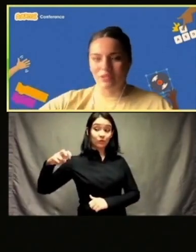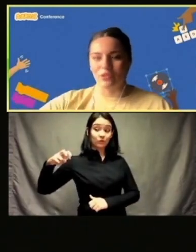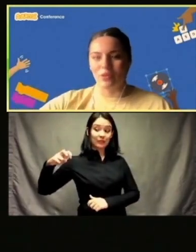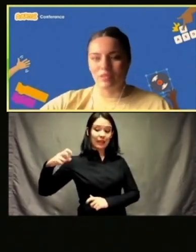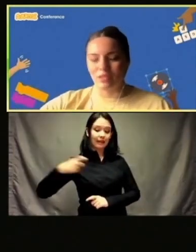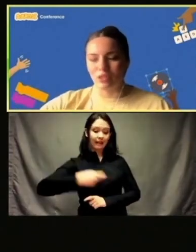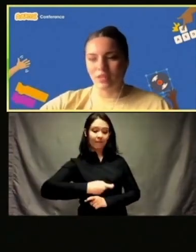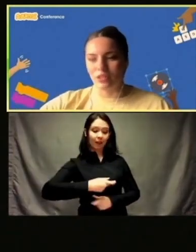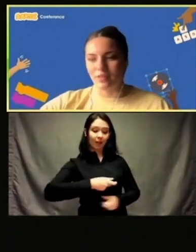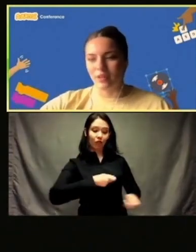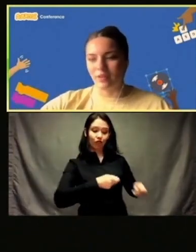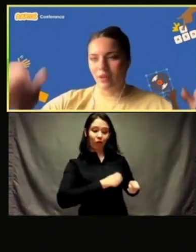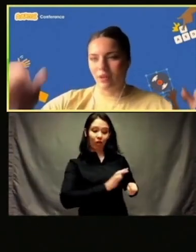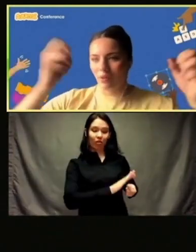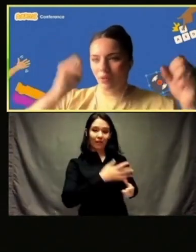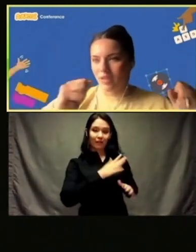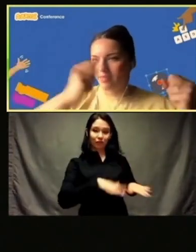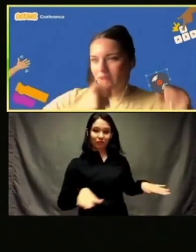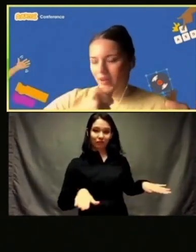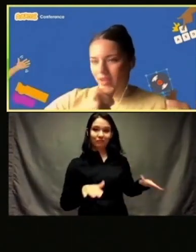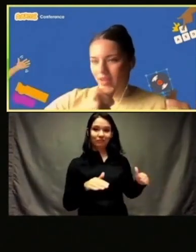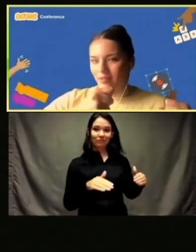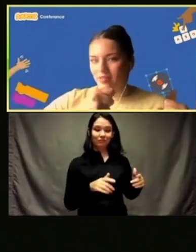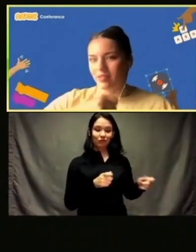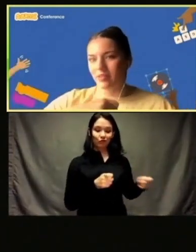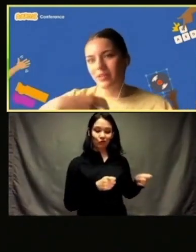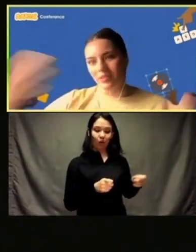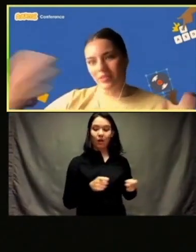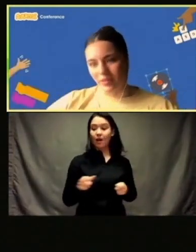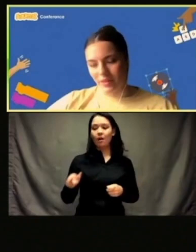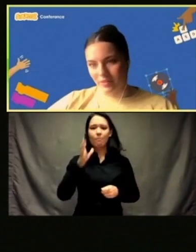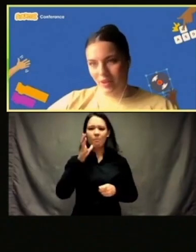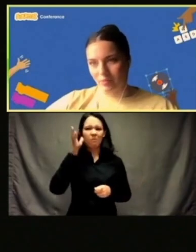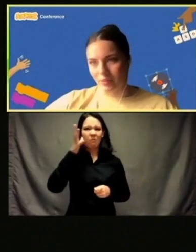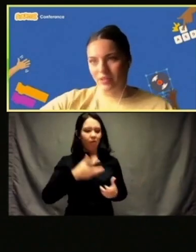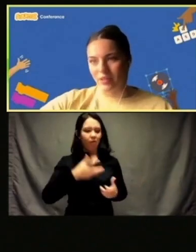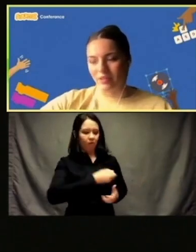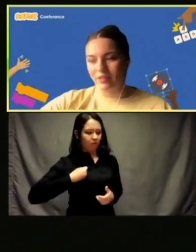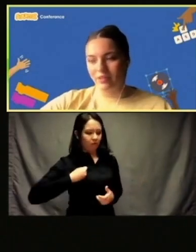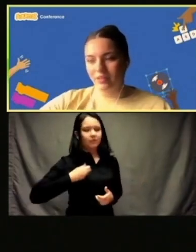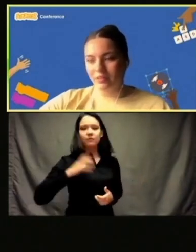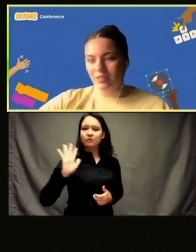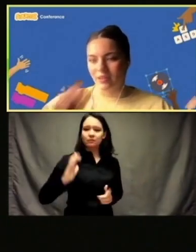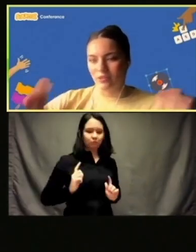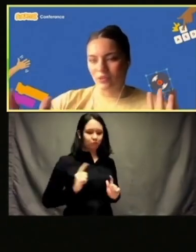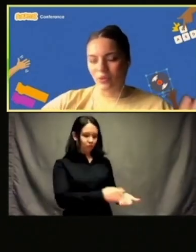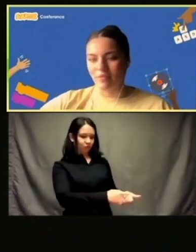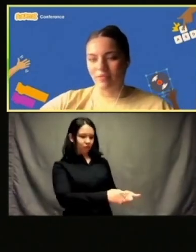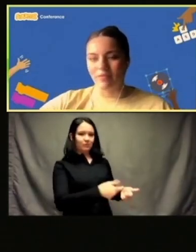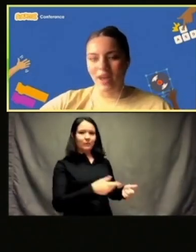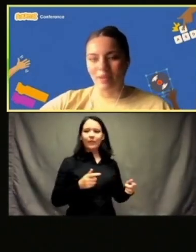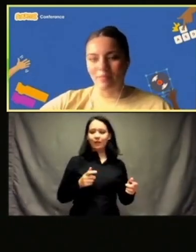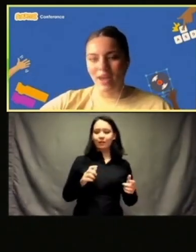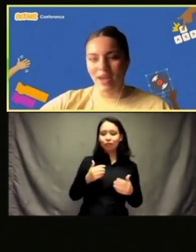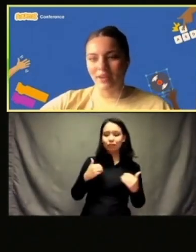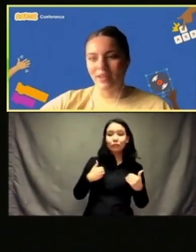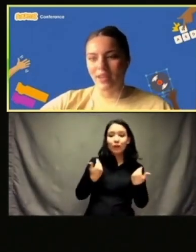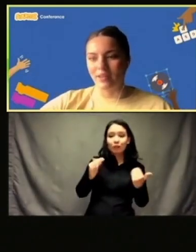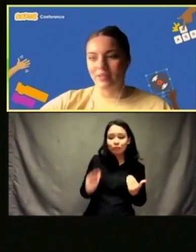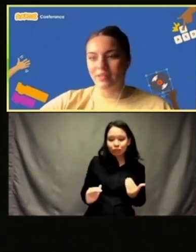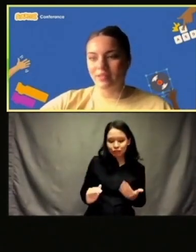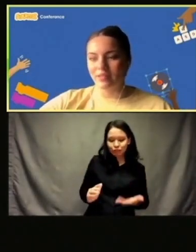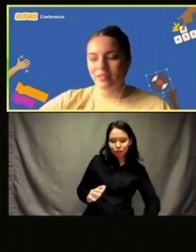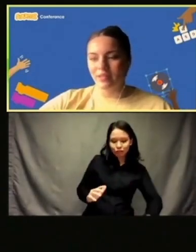them control of the situation. They're not holding it in their hands. They're letting the young person take control of the